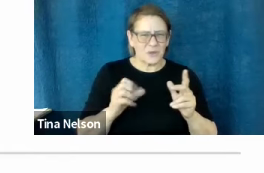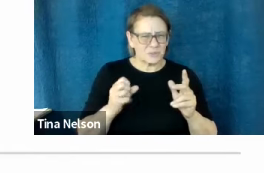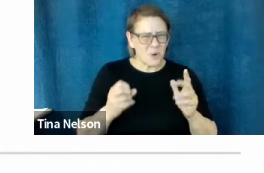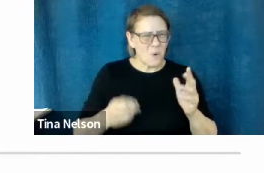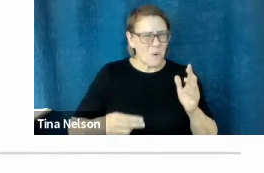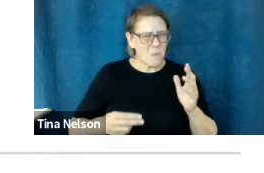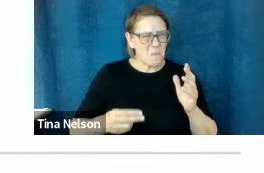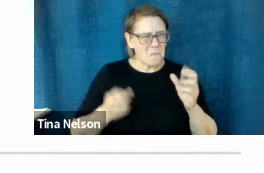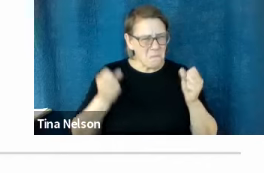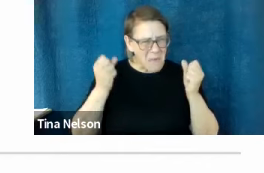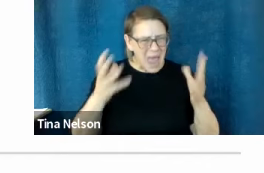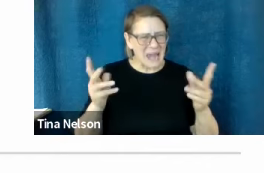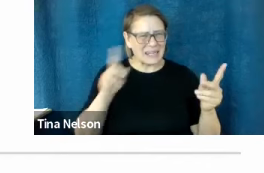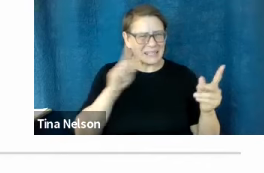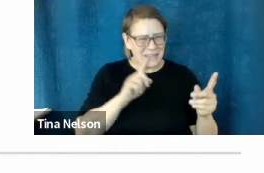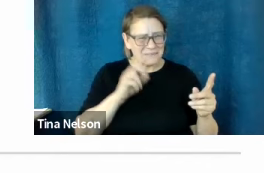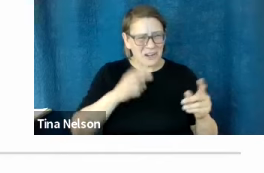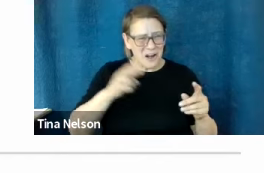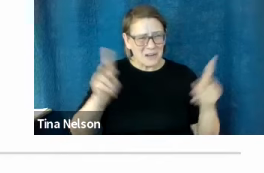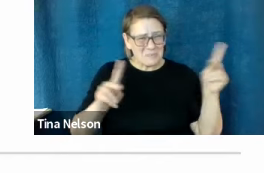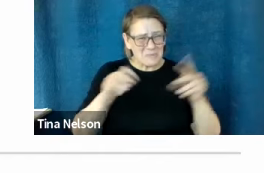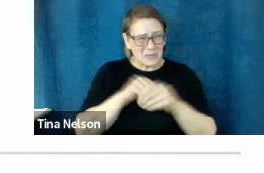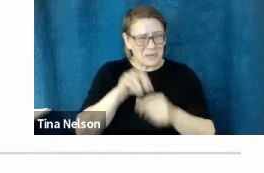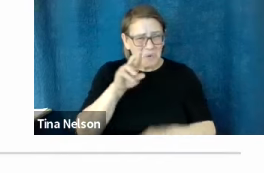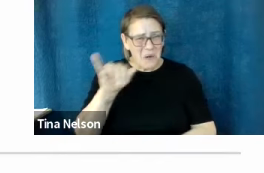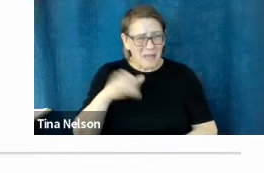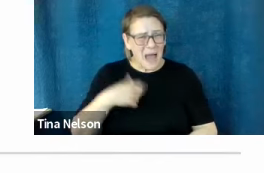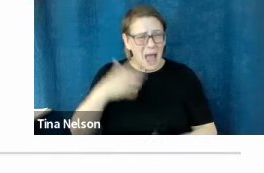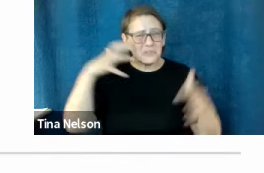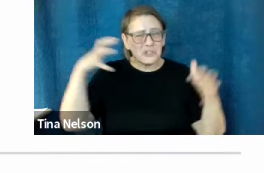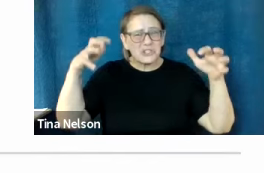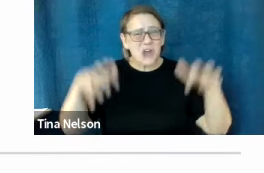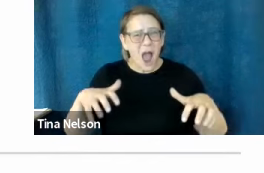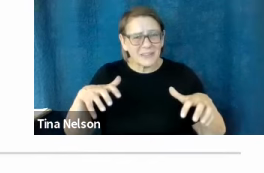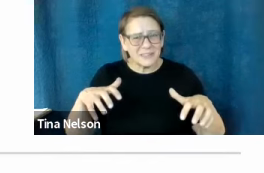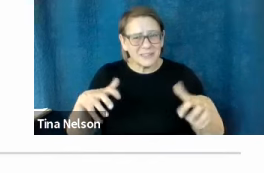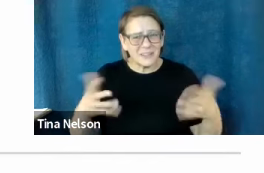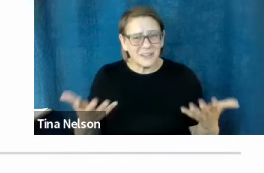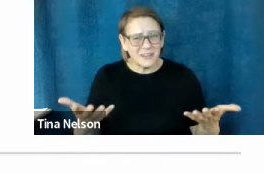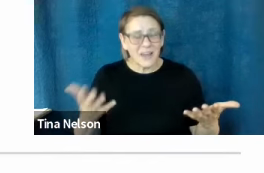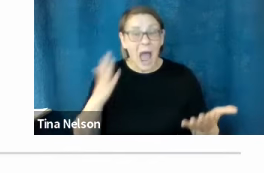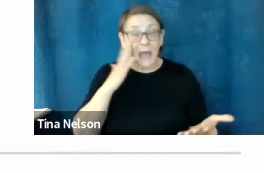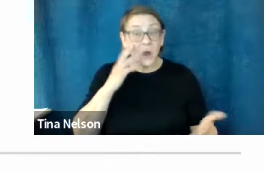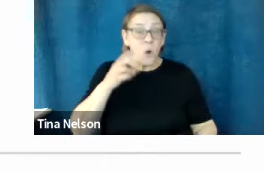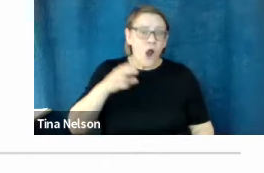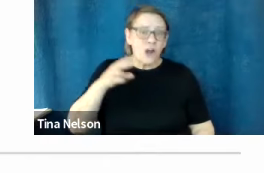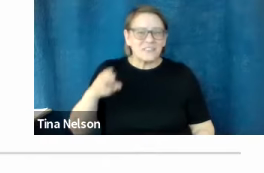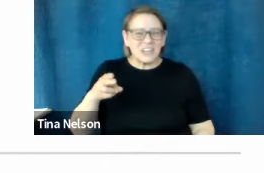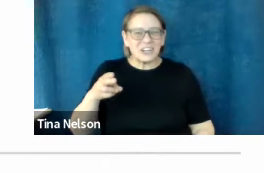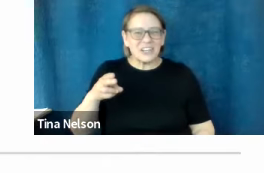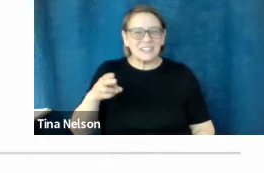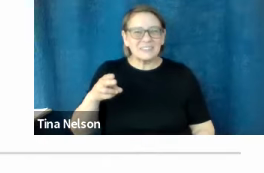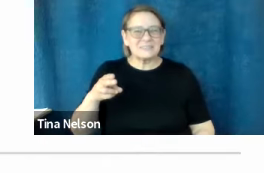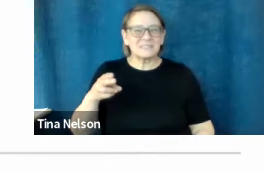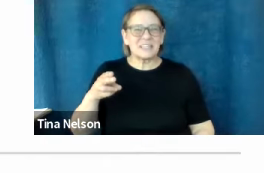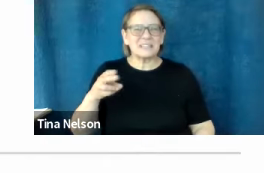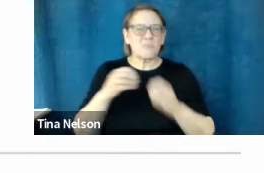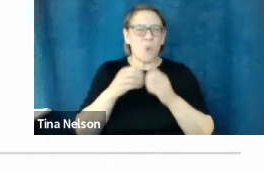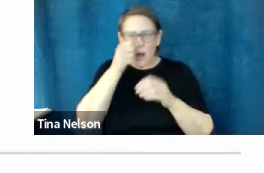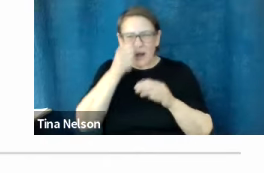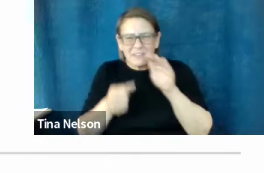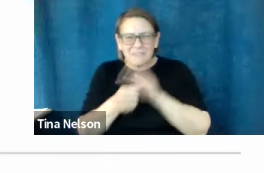I'm just shocked. And, um, I know that being hard of hearing is kind of even some ways more invisible